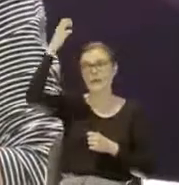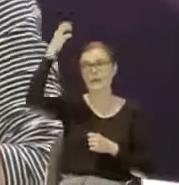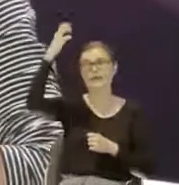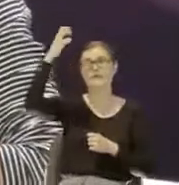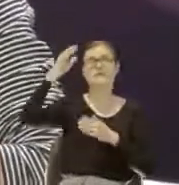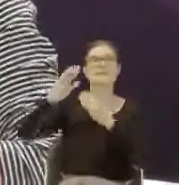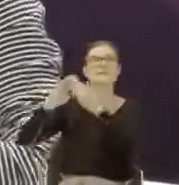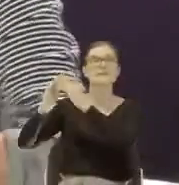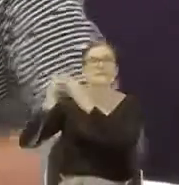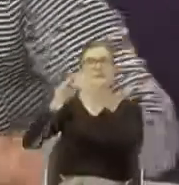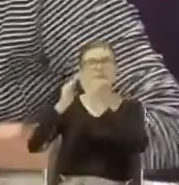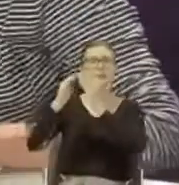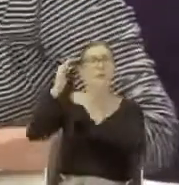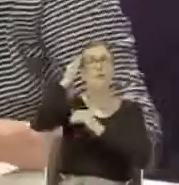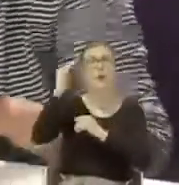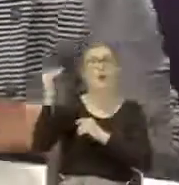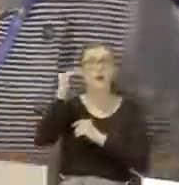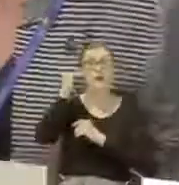too. Thank you.